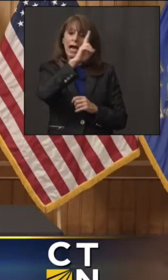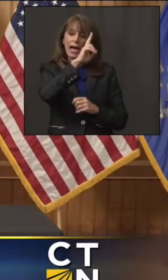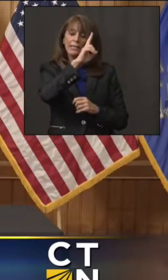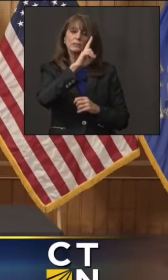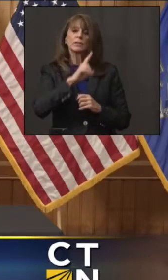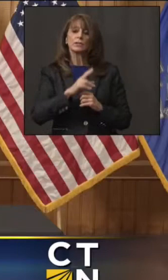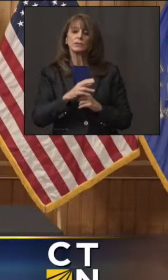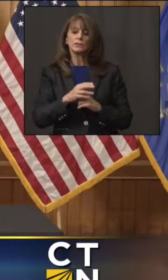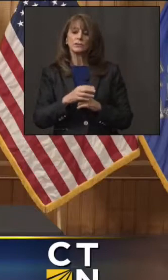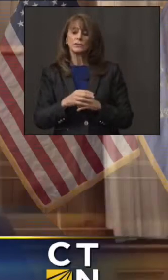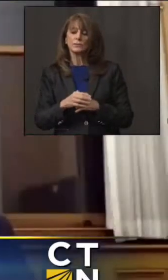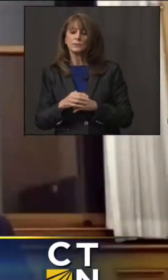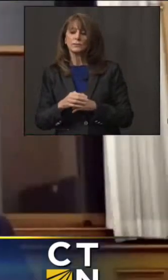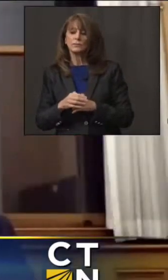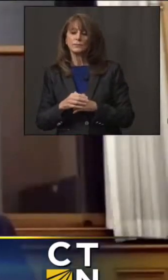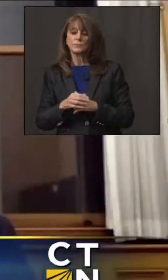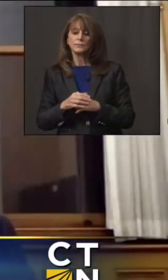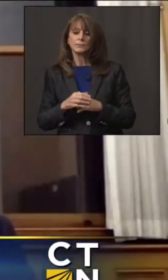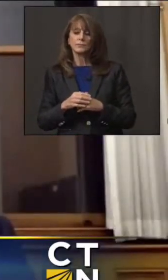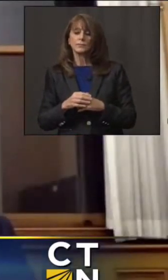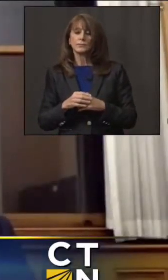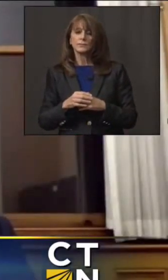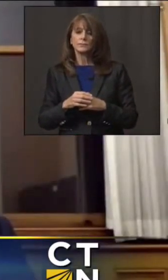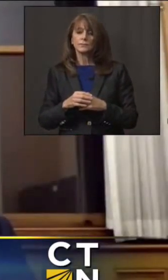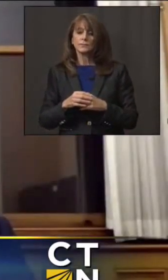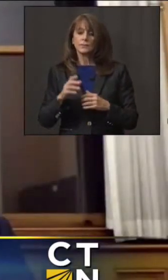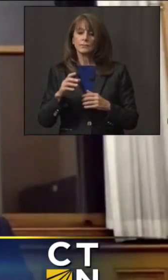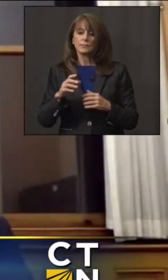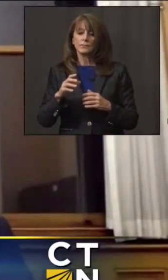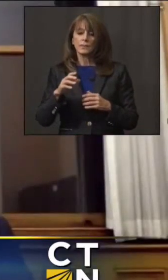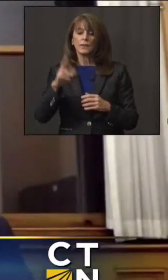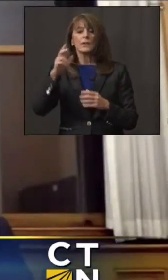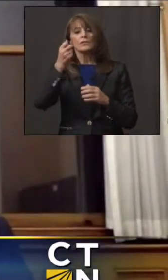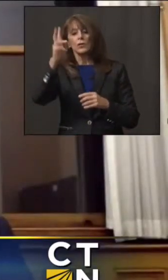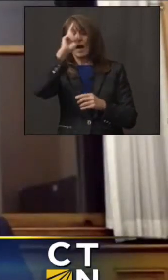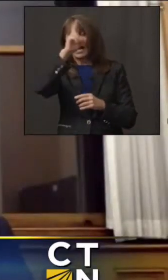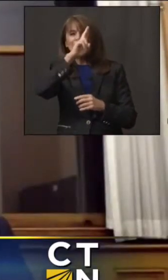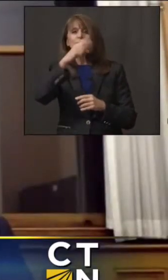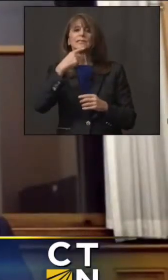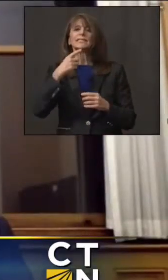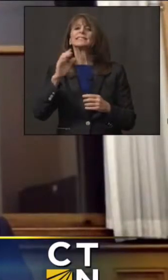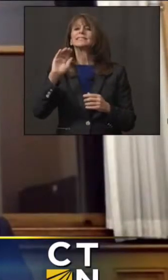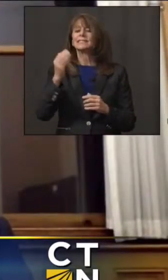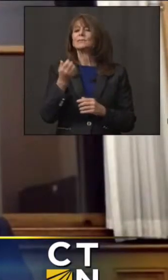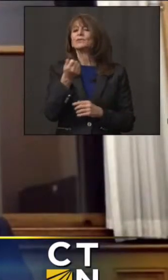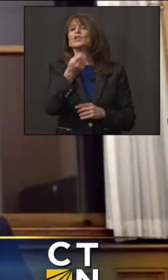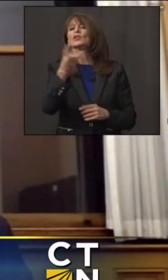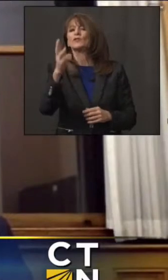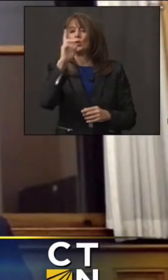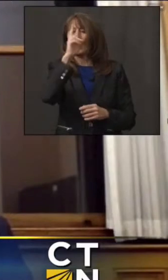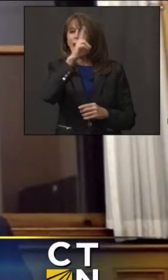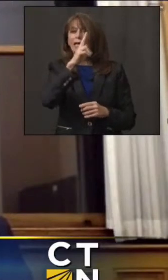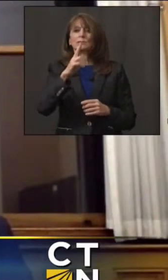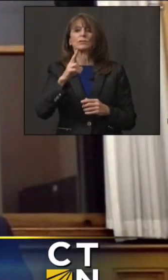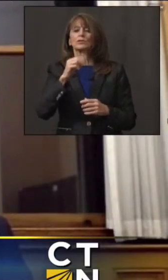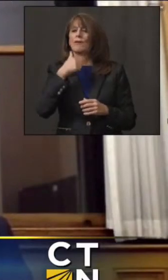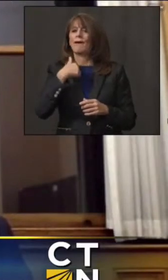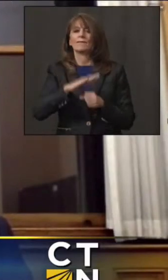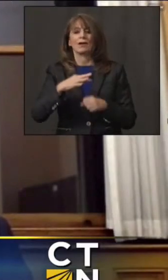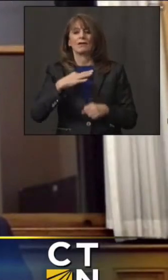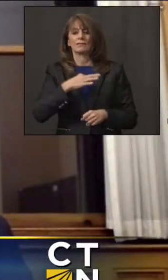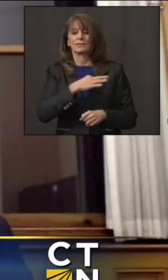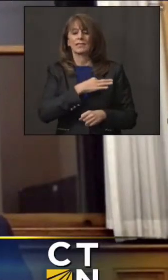to DPH and our federal partners, and several of them have reported staffing shortages in specific skill areas, such